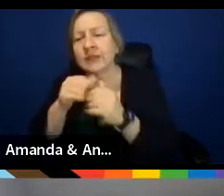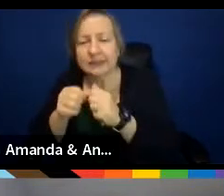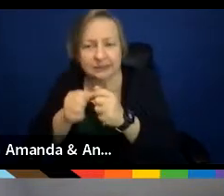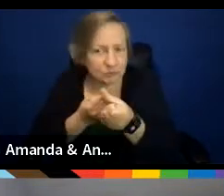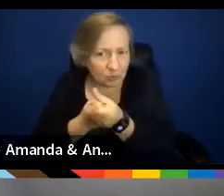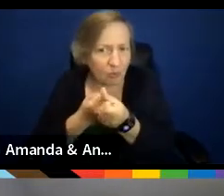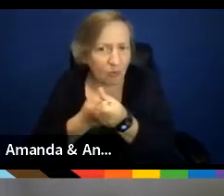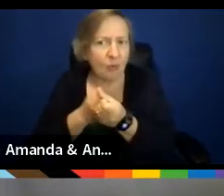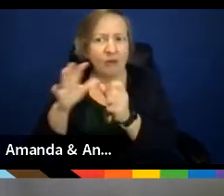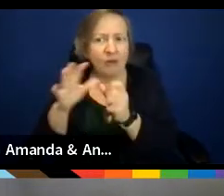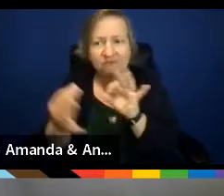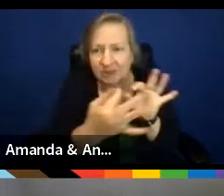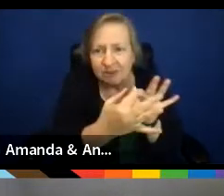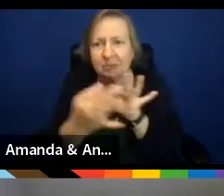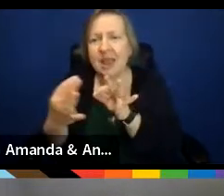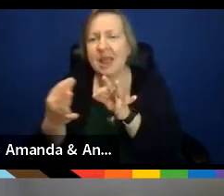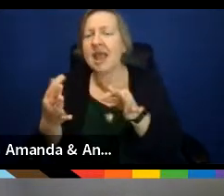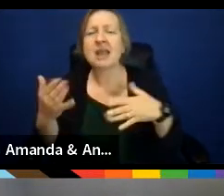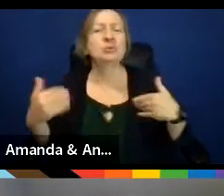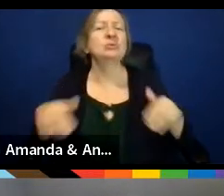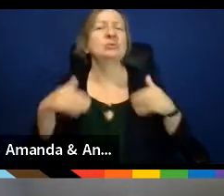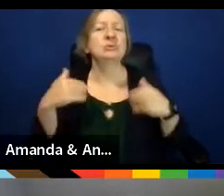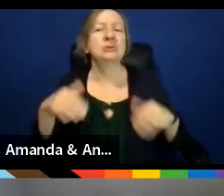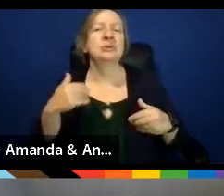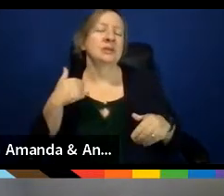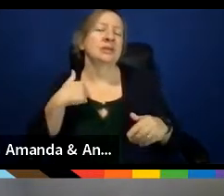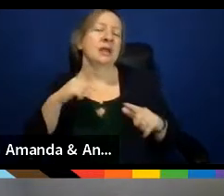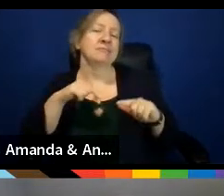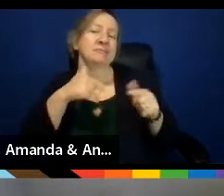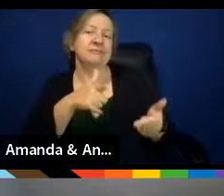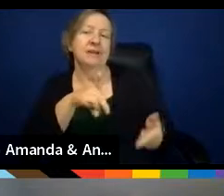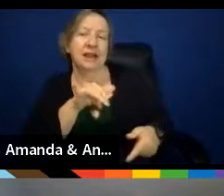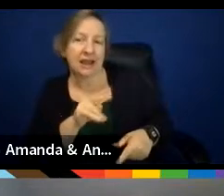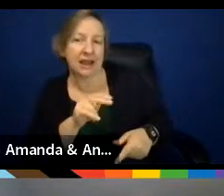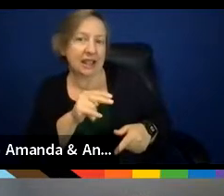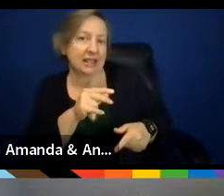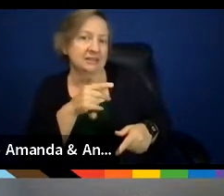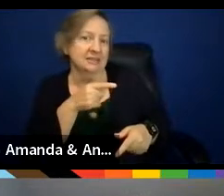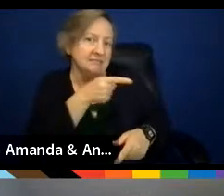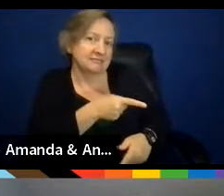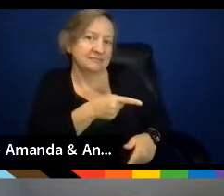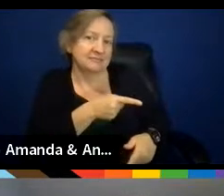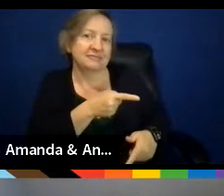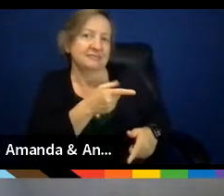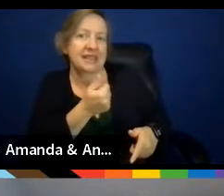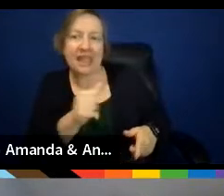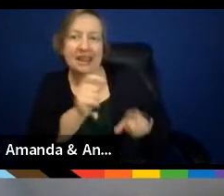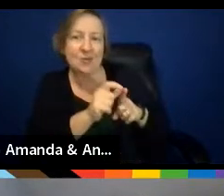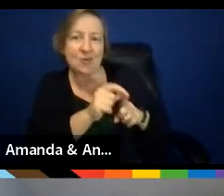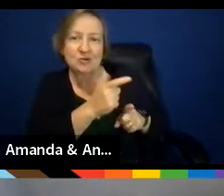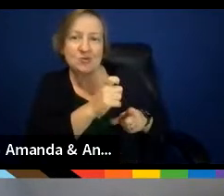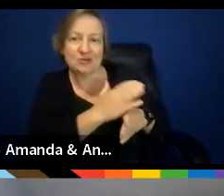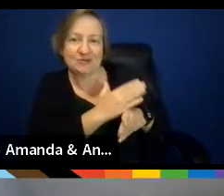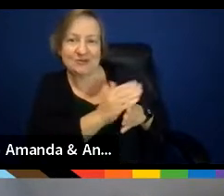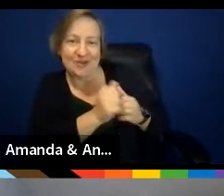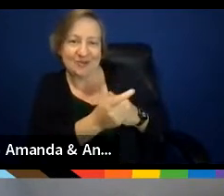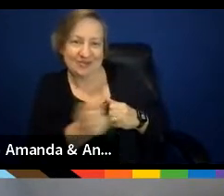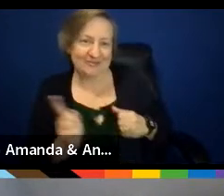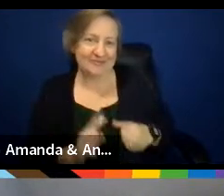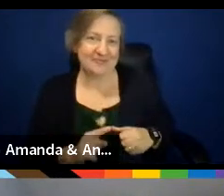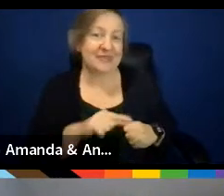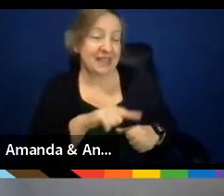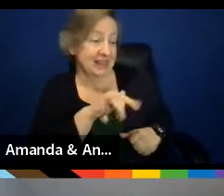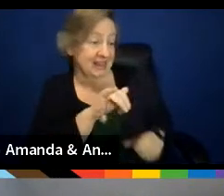your input. And then I will just turn it over to Lynn if she has any words that she'd like to share with you.